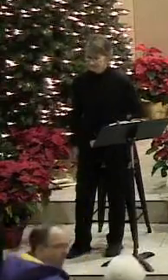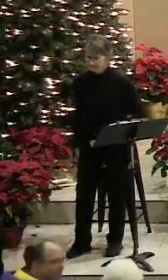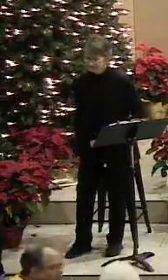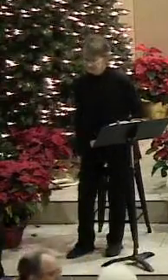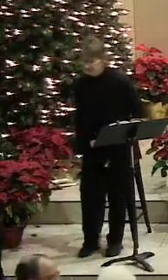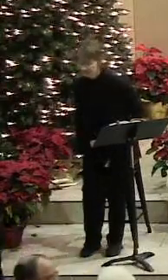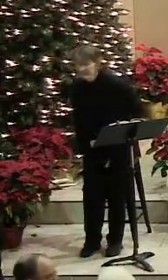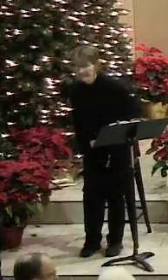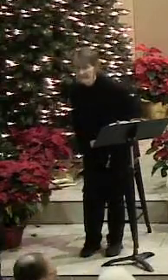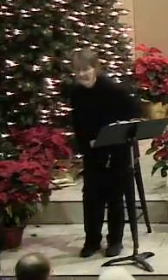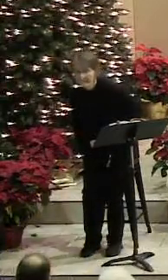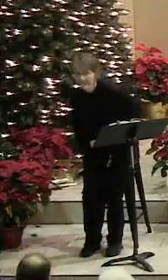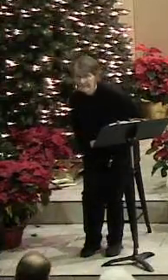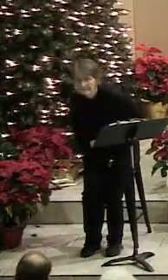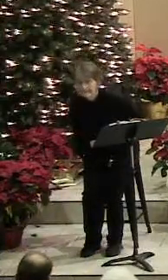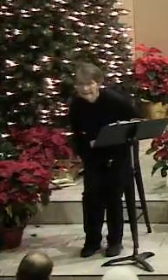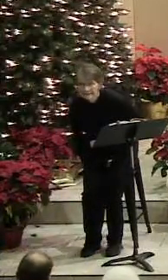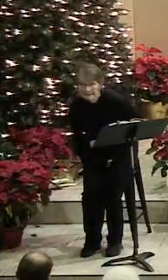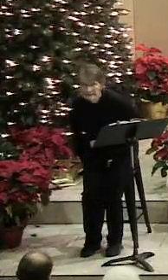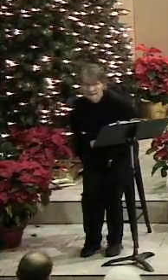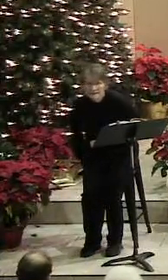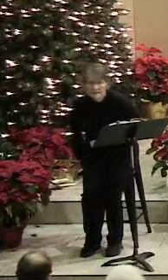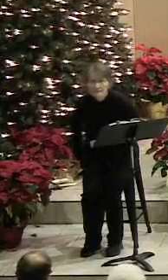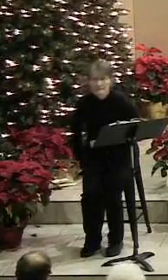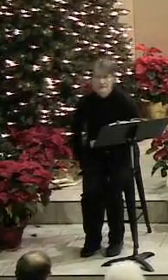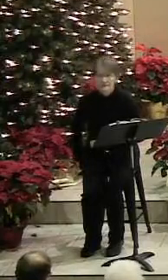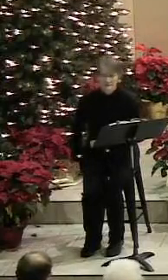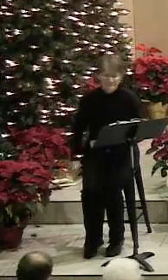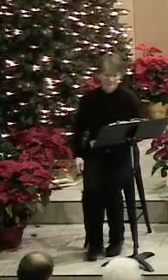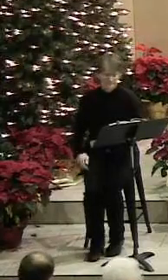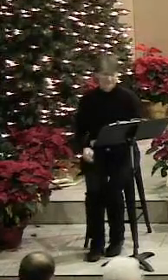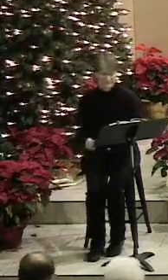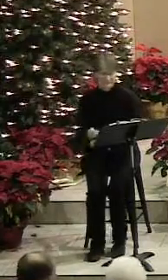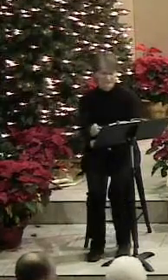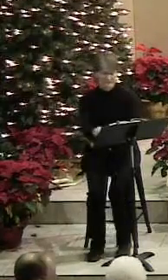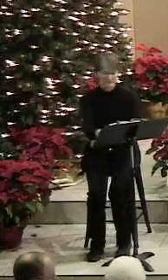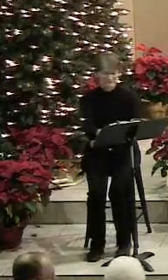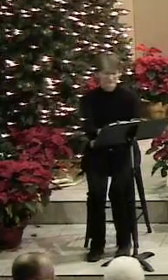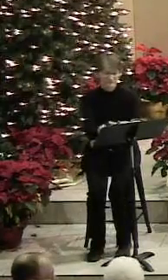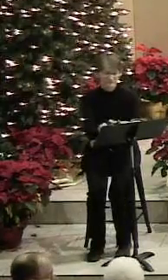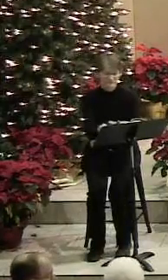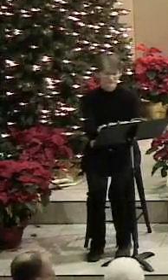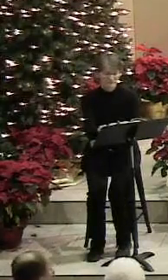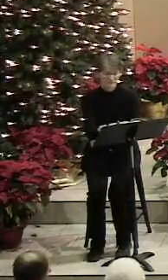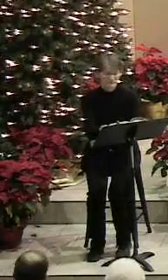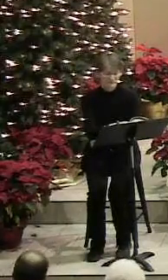Please join us in singing our offertory hymn, Immaculate Mary, number 126 in your missal.